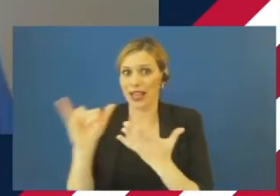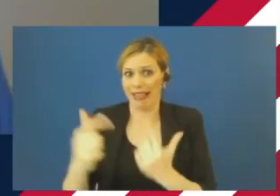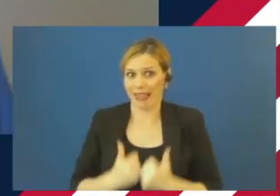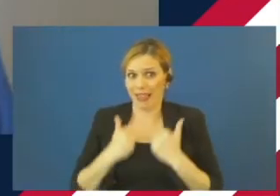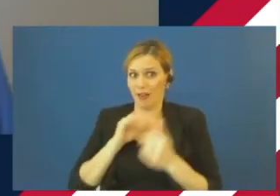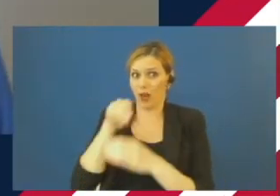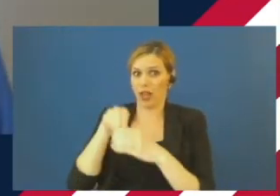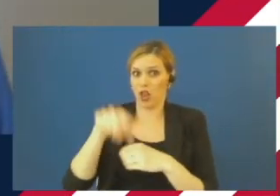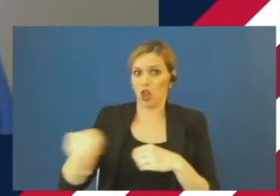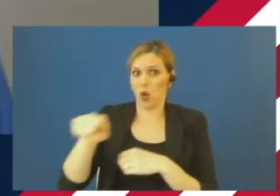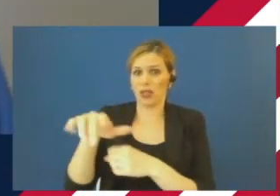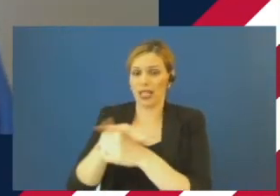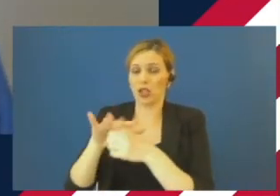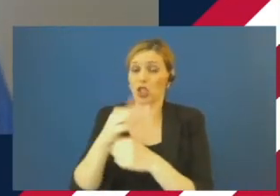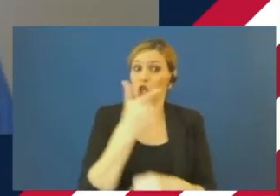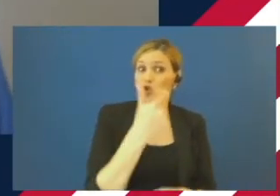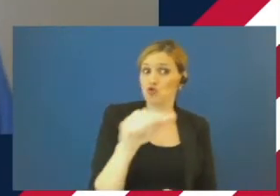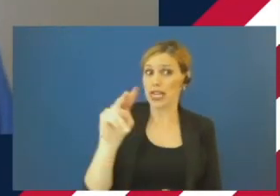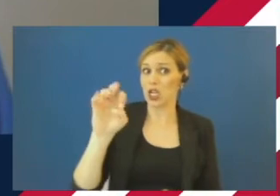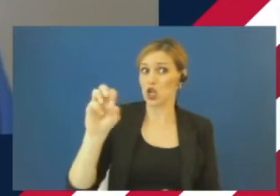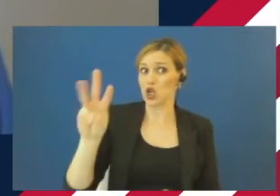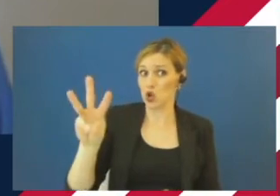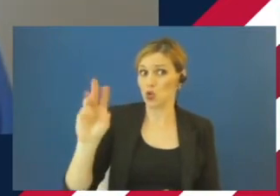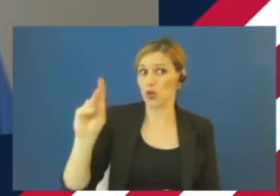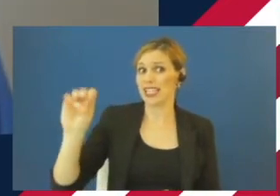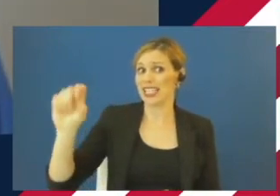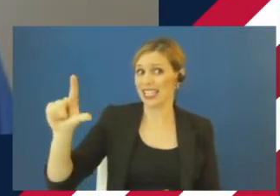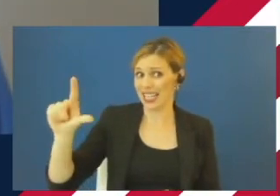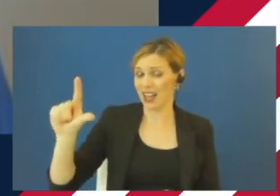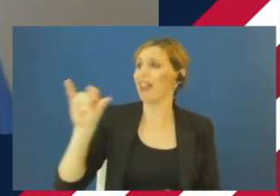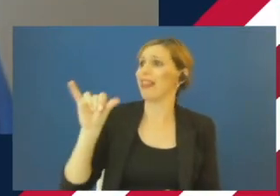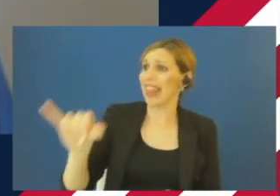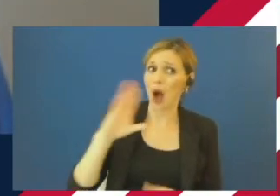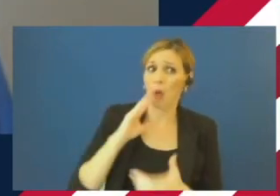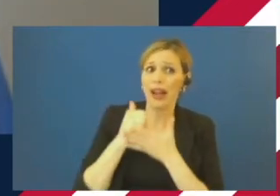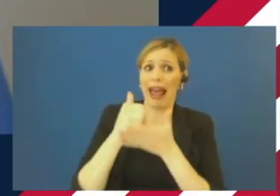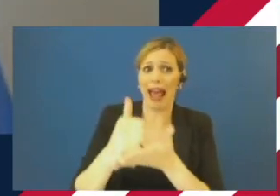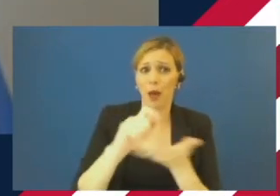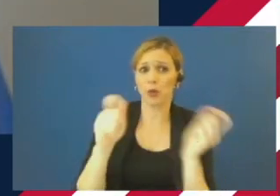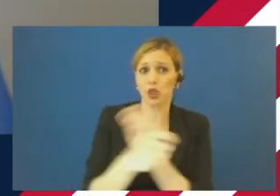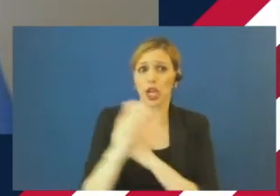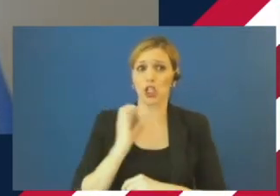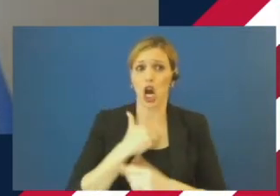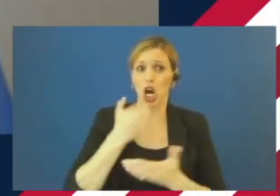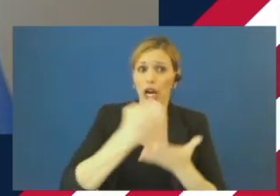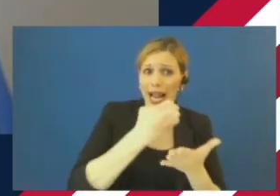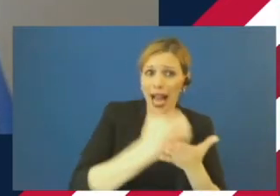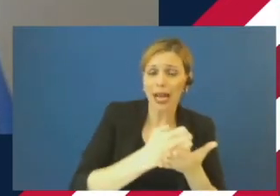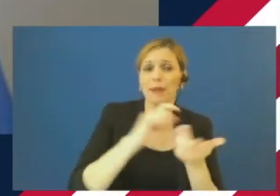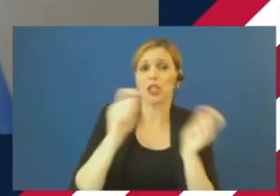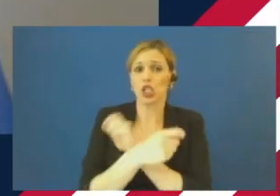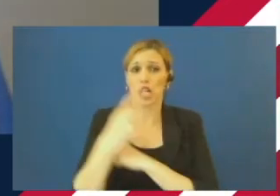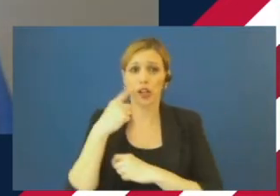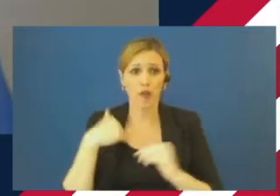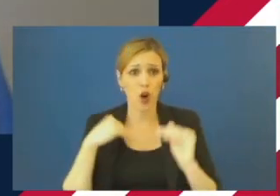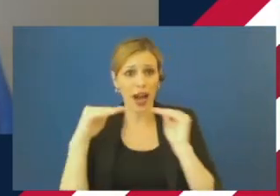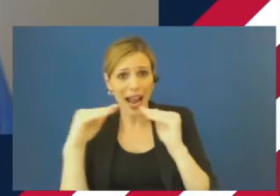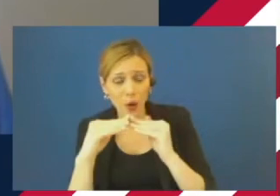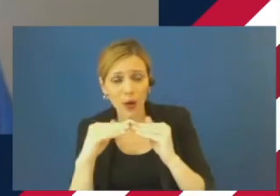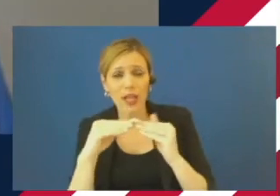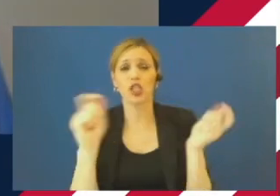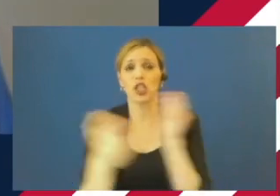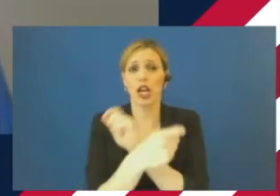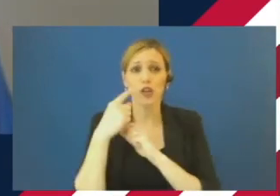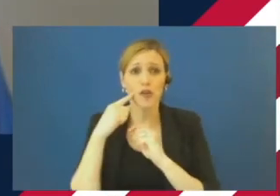comprehensive strike on what we need to change in our economy, what we need to change in equity, what we need to change in justice are